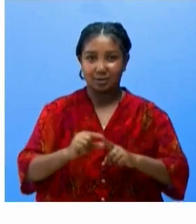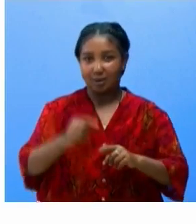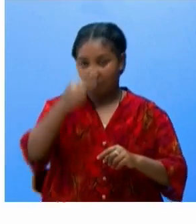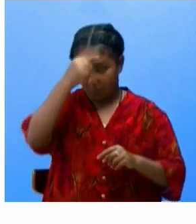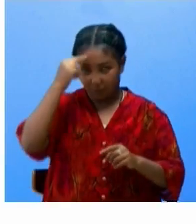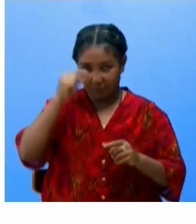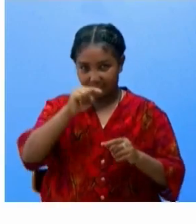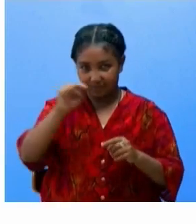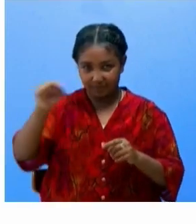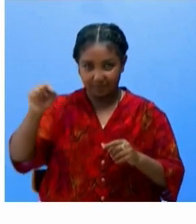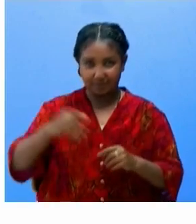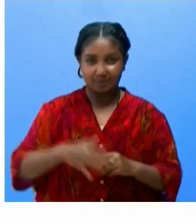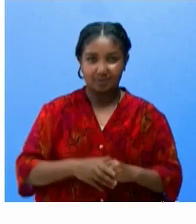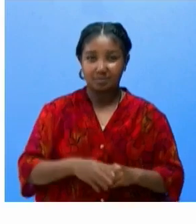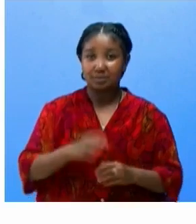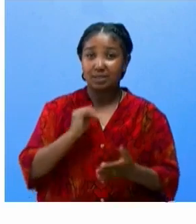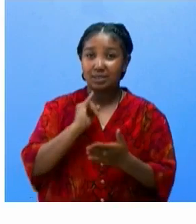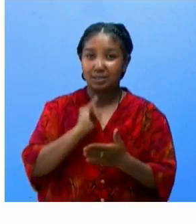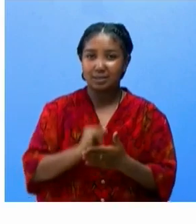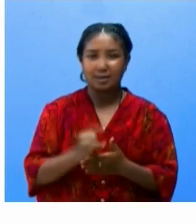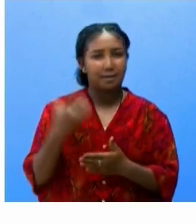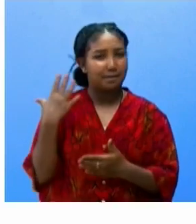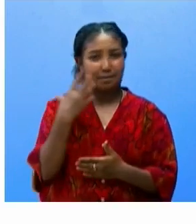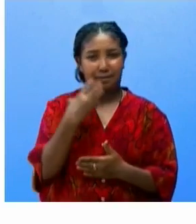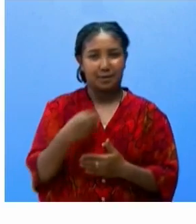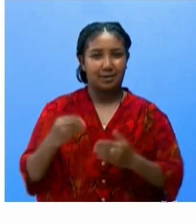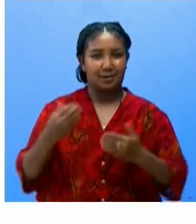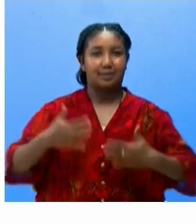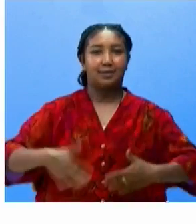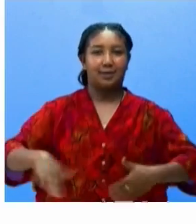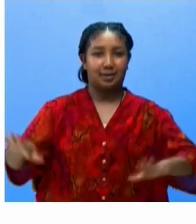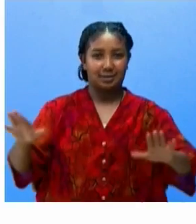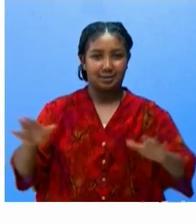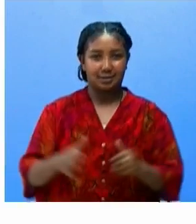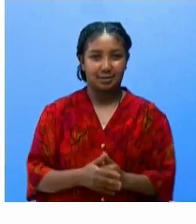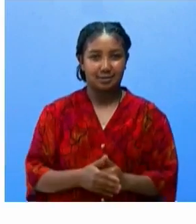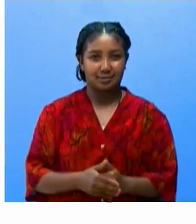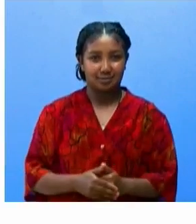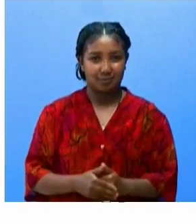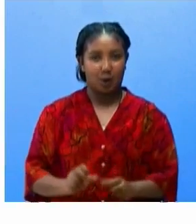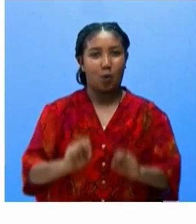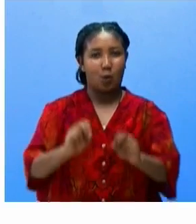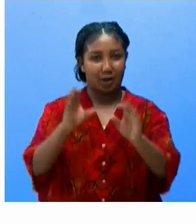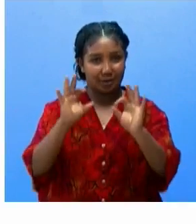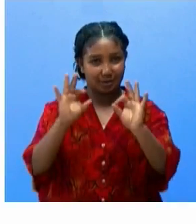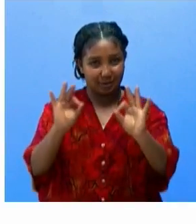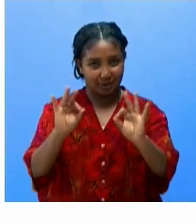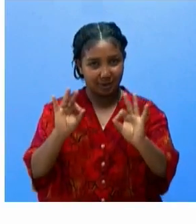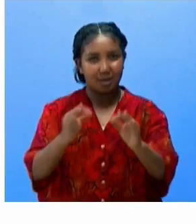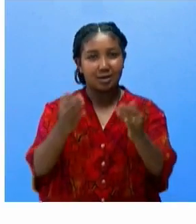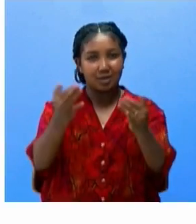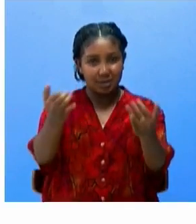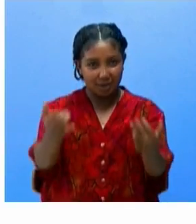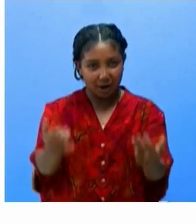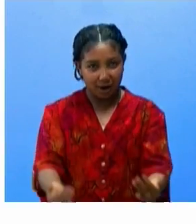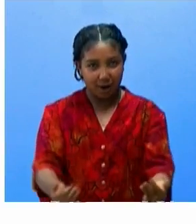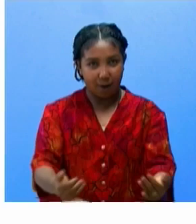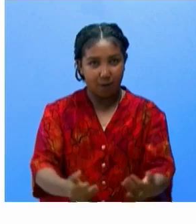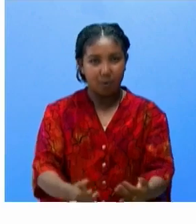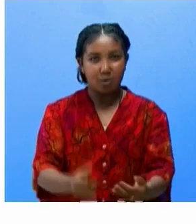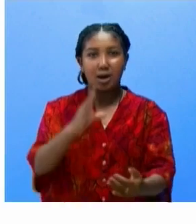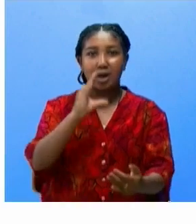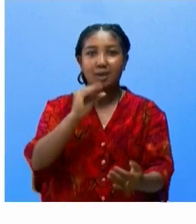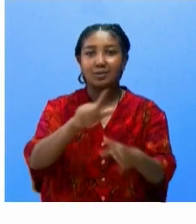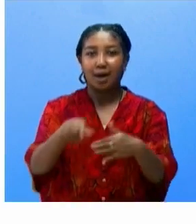bold. Yes, it says pretty dresses. All right, wonderful. Now, let's